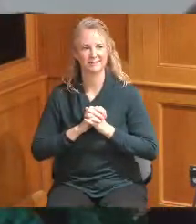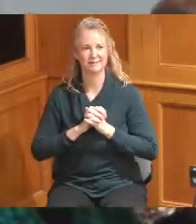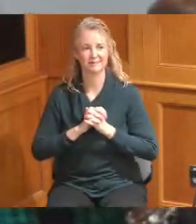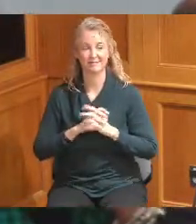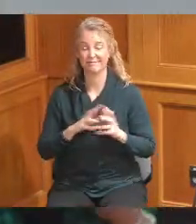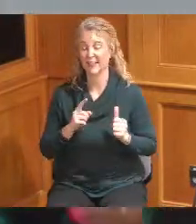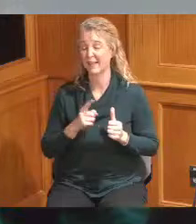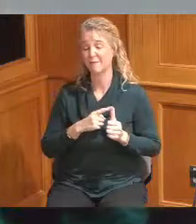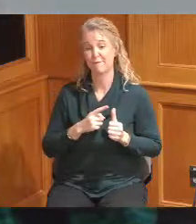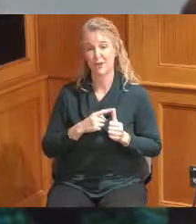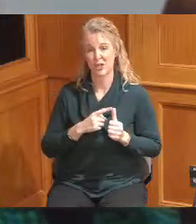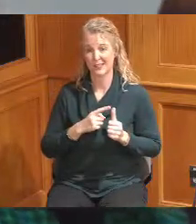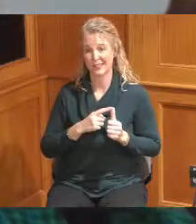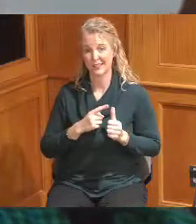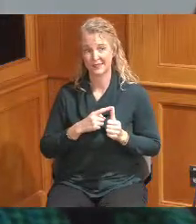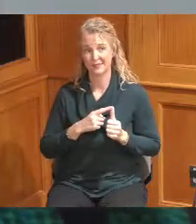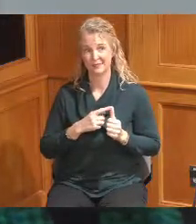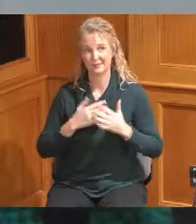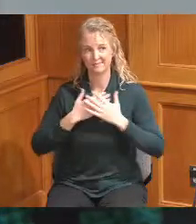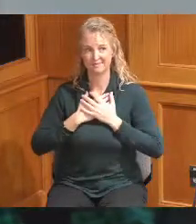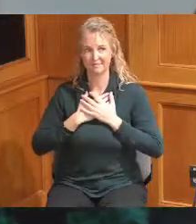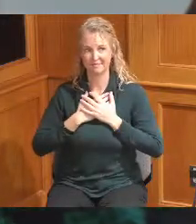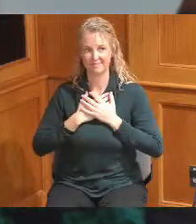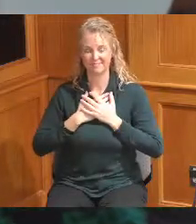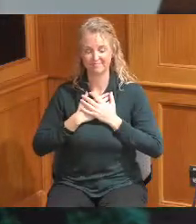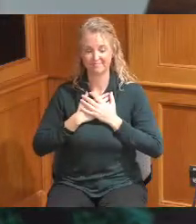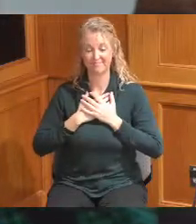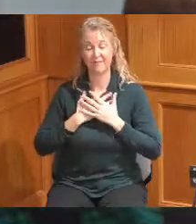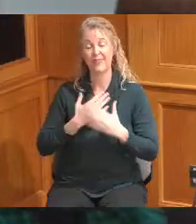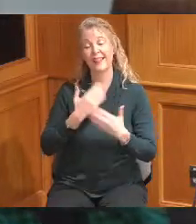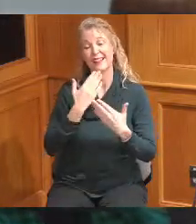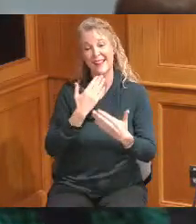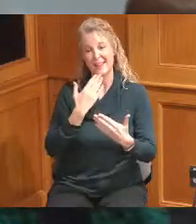First of all, I want to thank you, Commissioner Dumas.